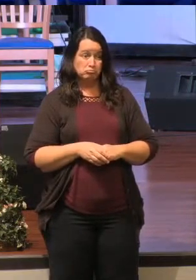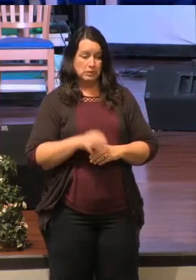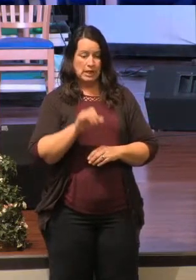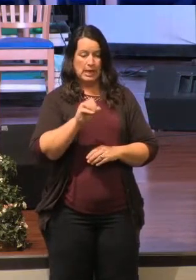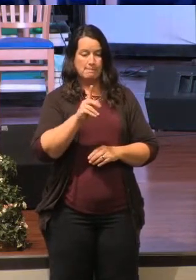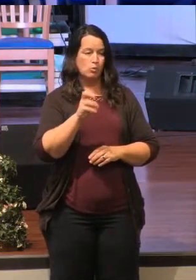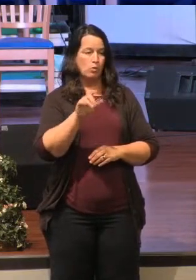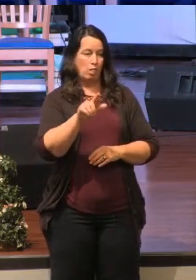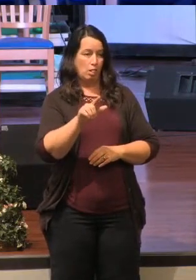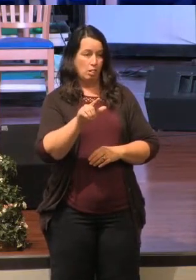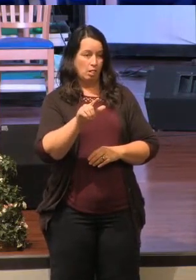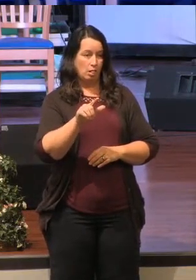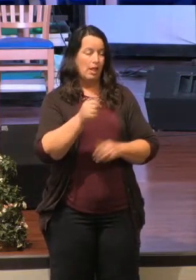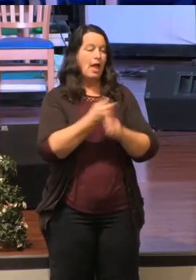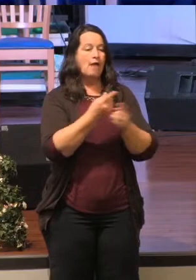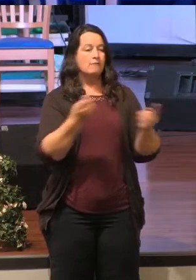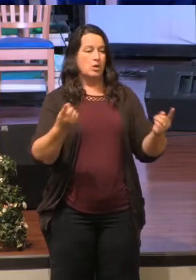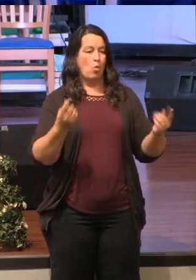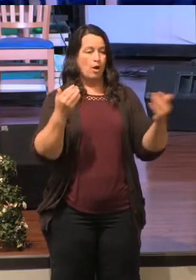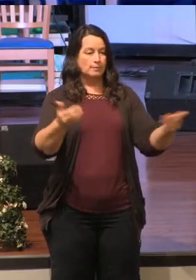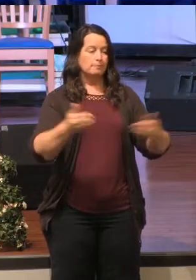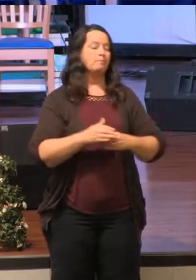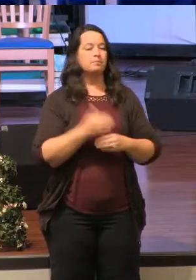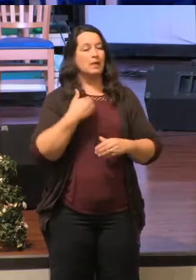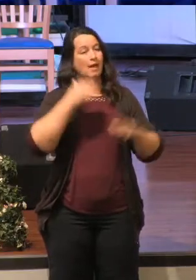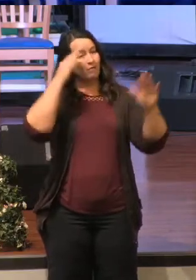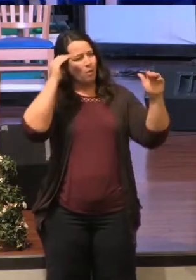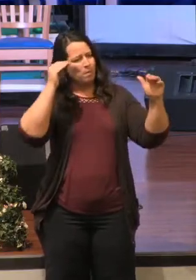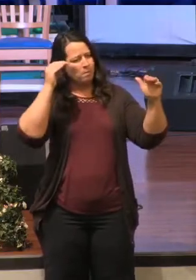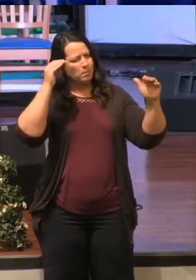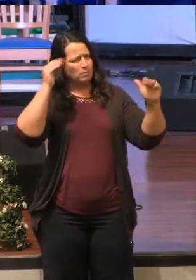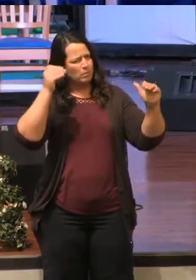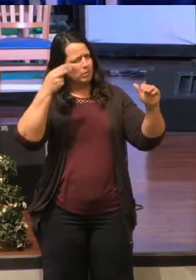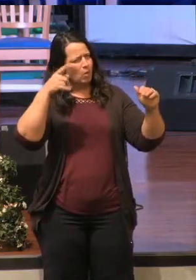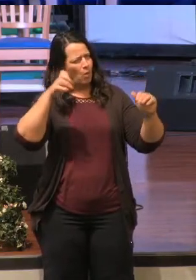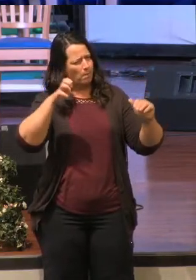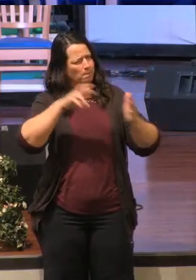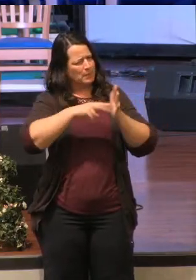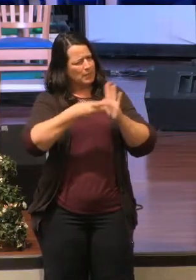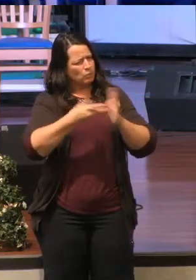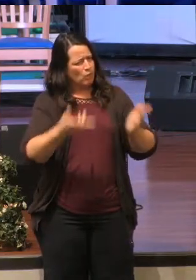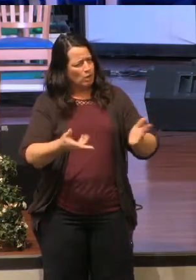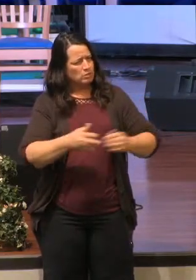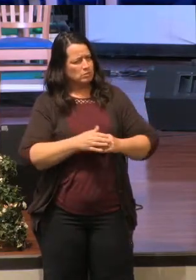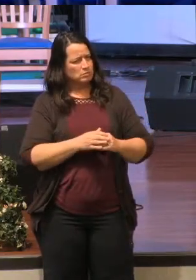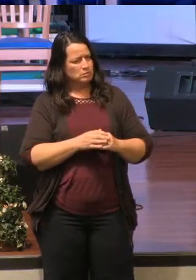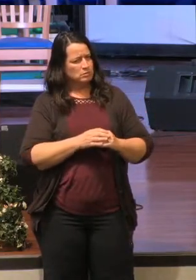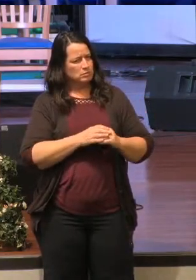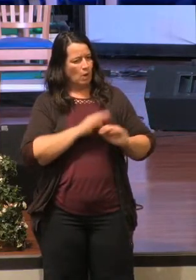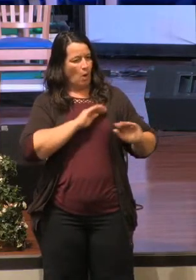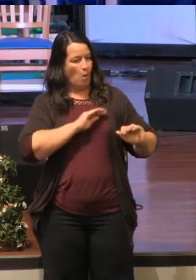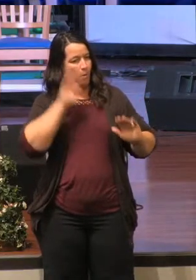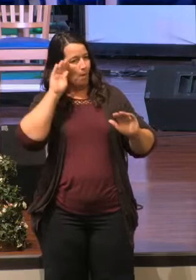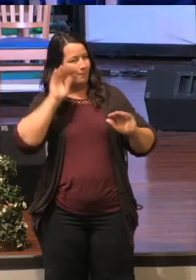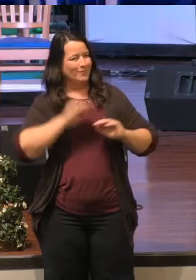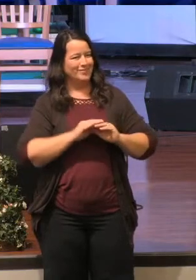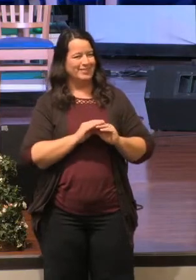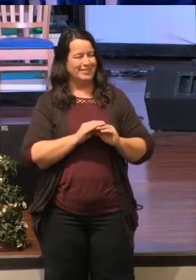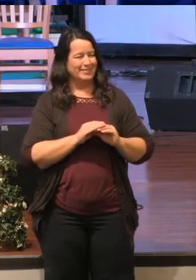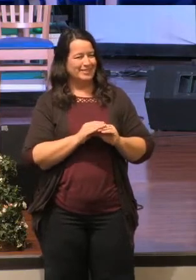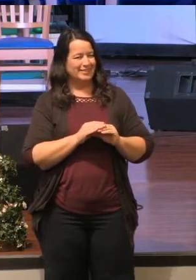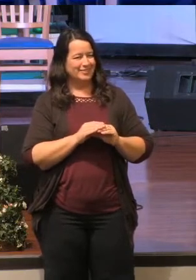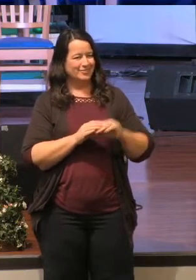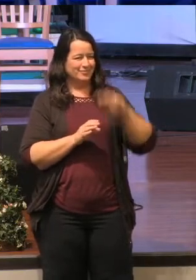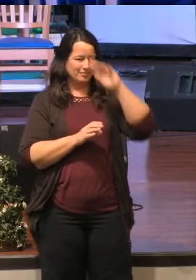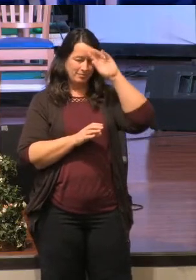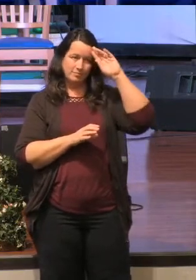3. Everyone who has this hope. And what is this hope? I've just been telling you about it. And the kids at the Fellowship Christian